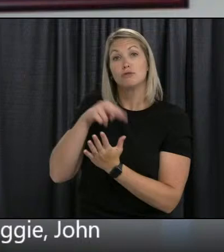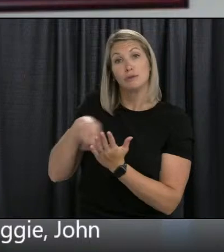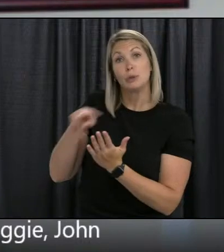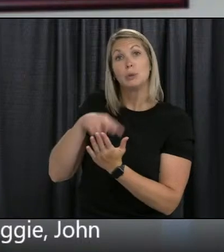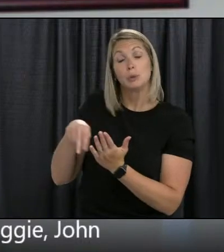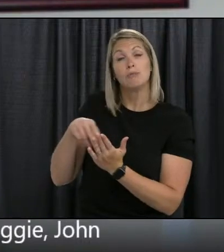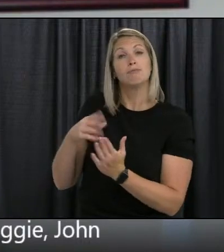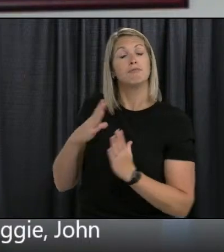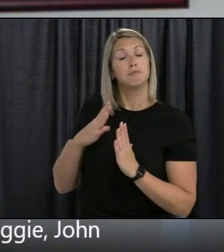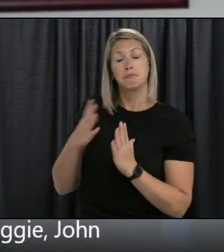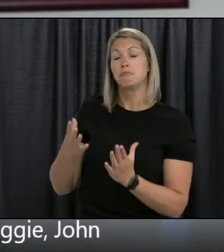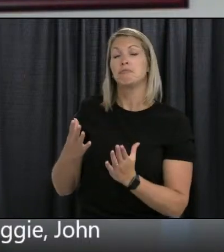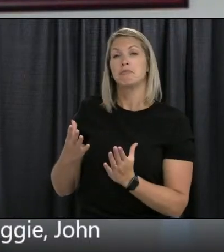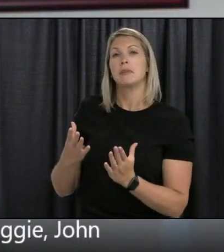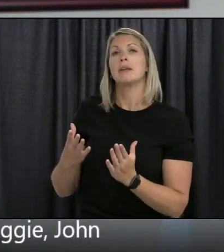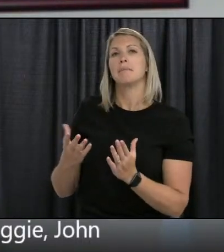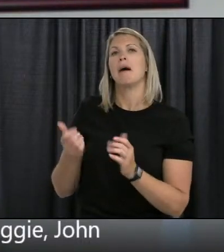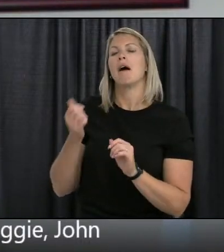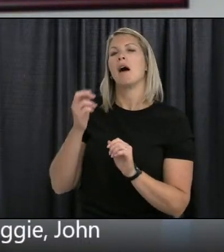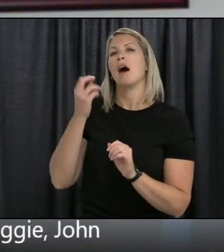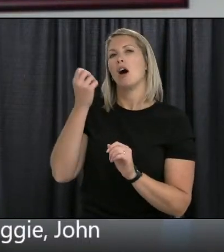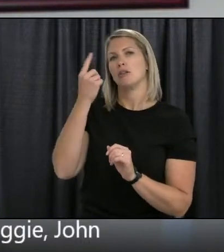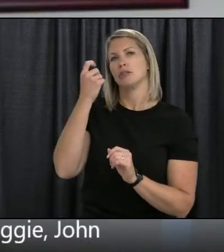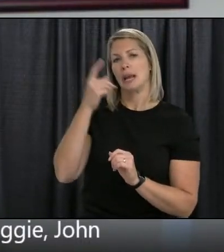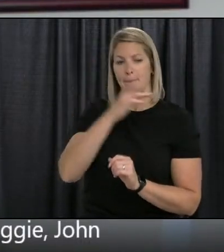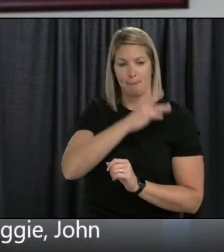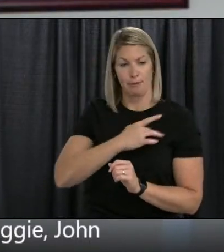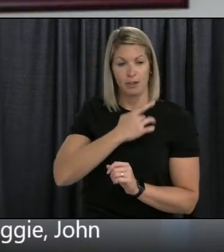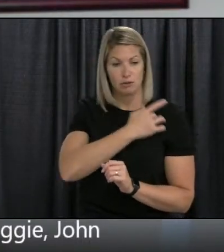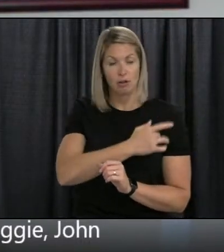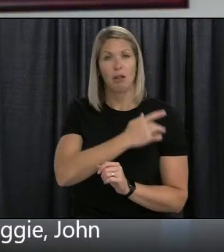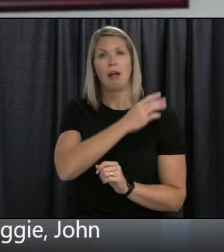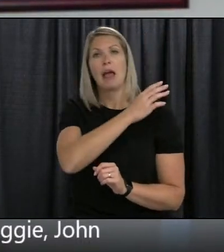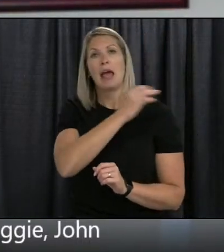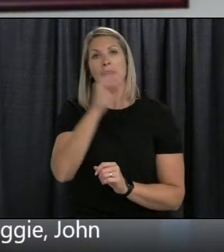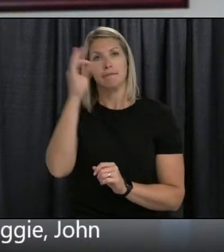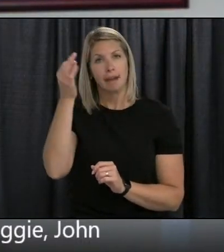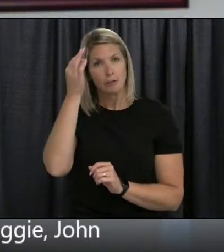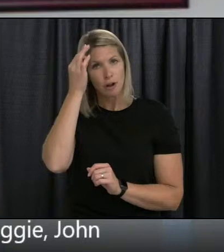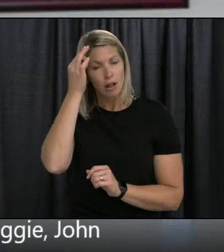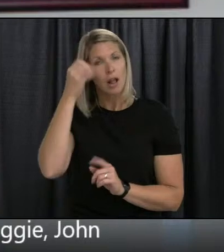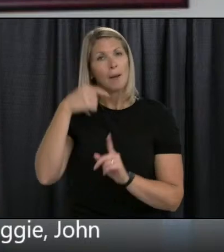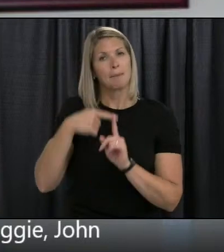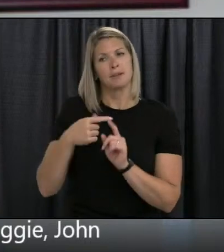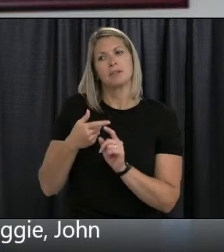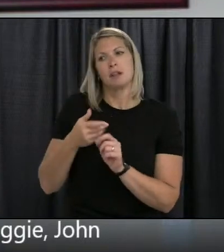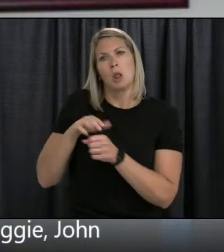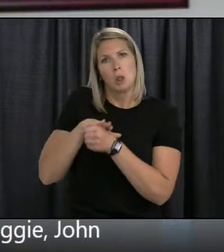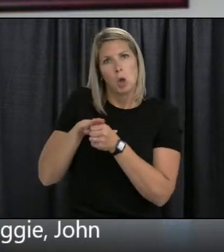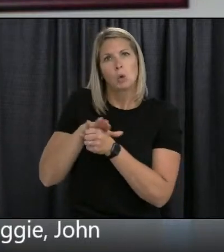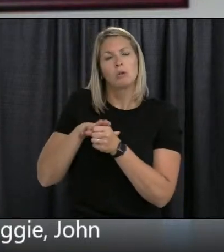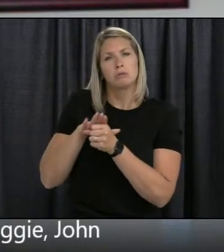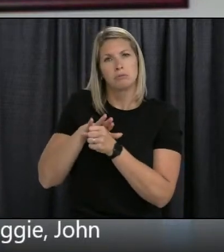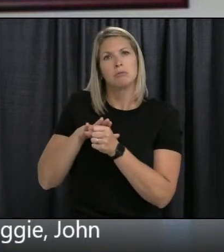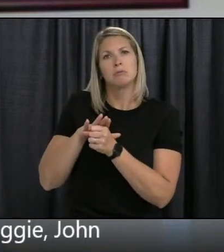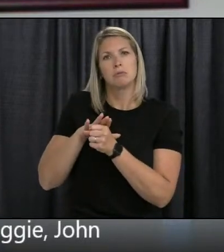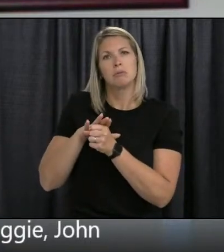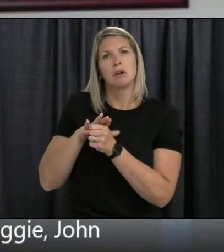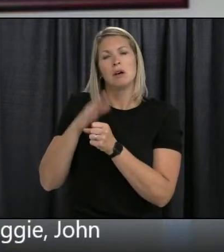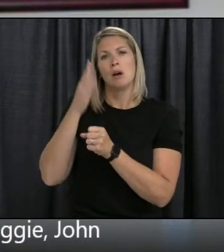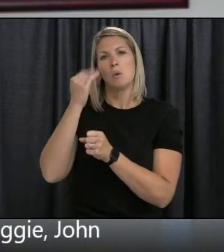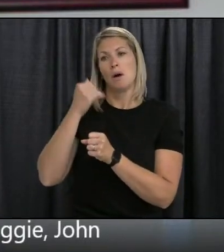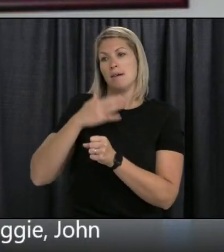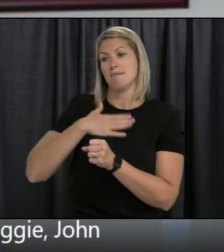would describe our level of cooperation both provincially and in my own district, for example, with Lieutenant Commander Bass Valley